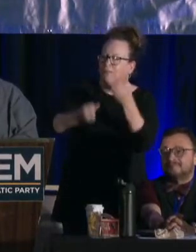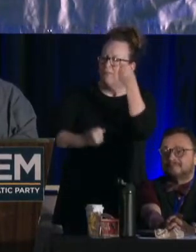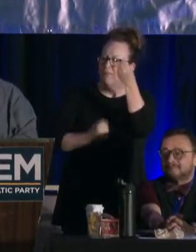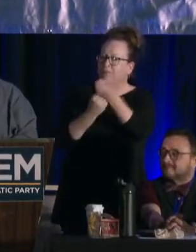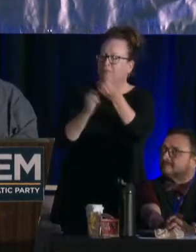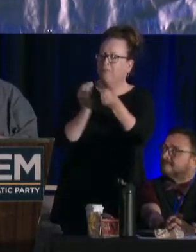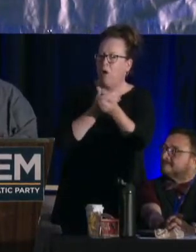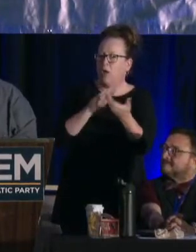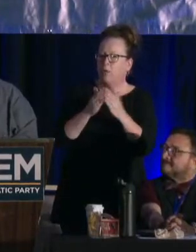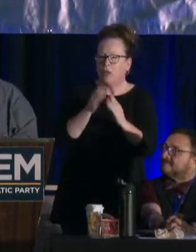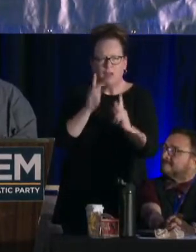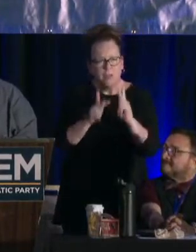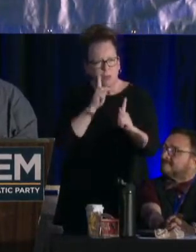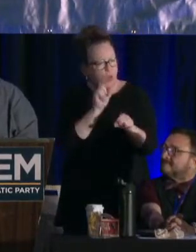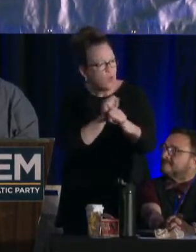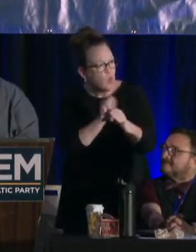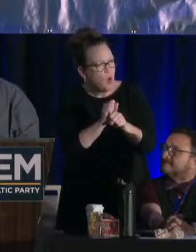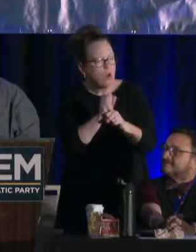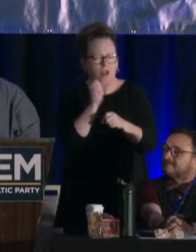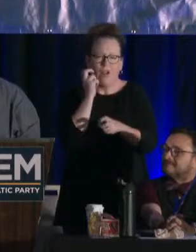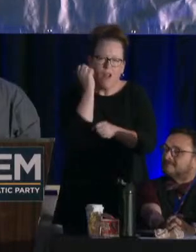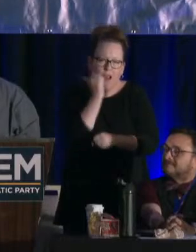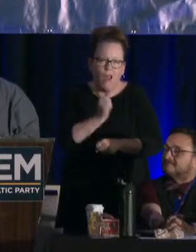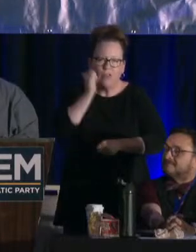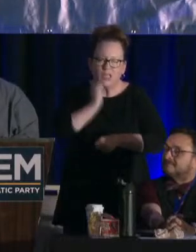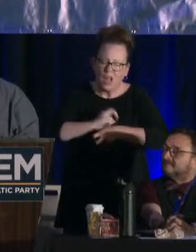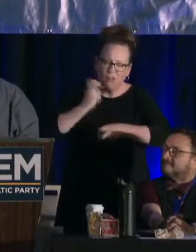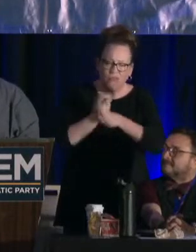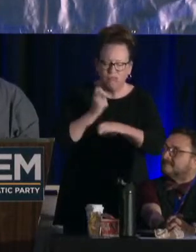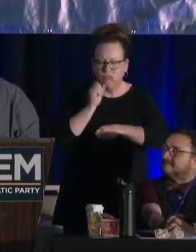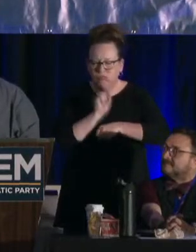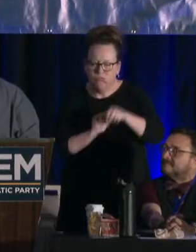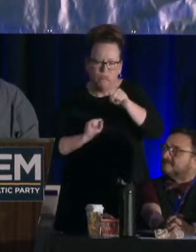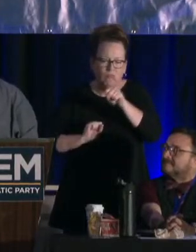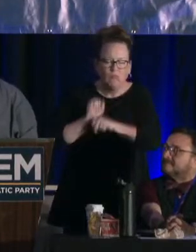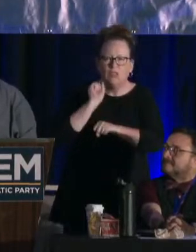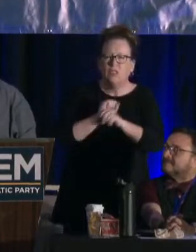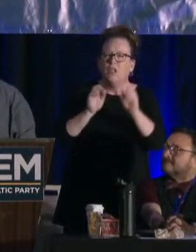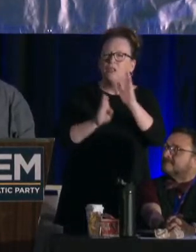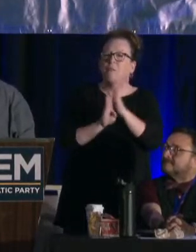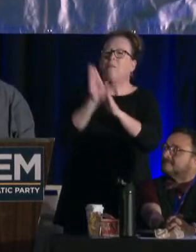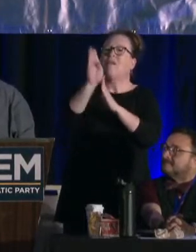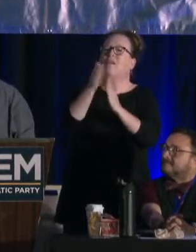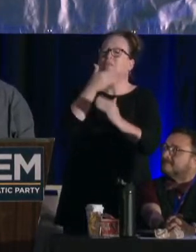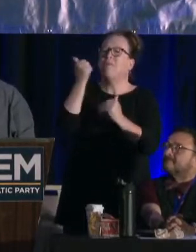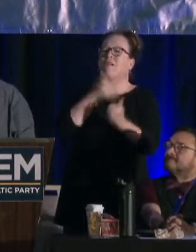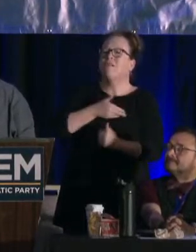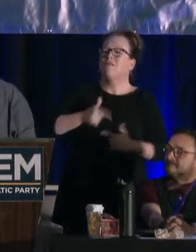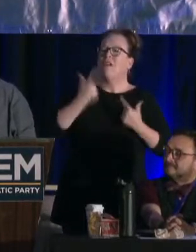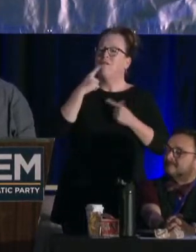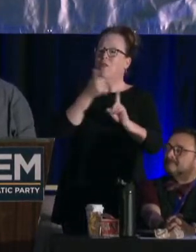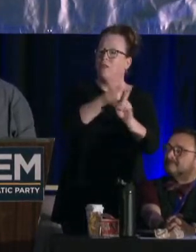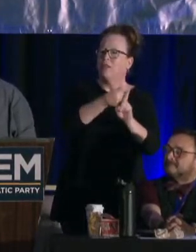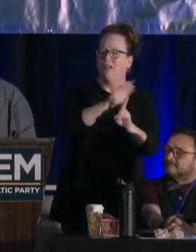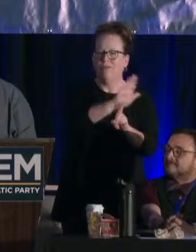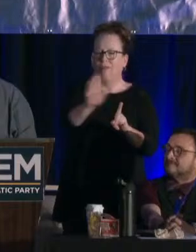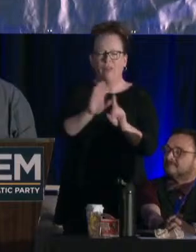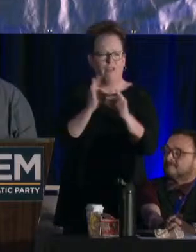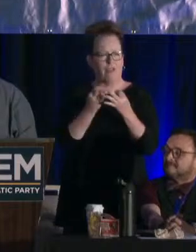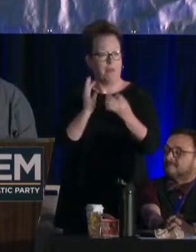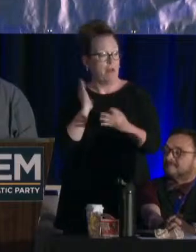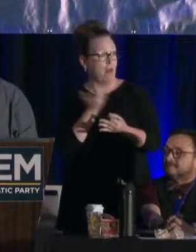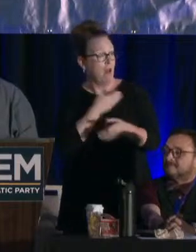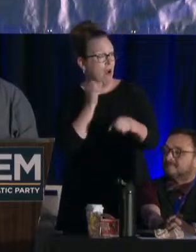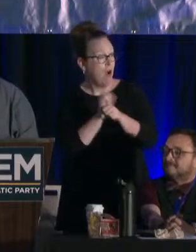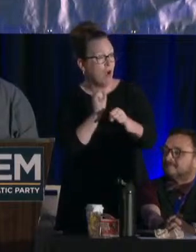communities, folks who work their fingers to the bone to build a better life for themselves and their loved ones. Our work is more